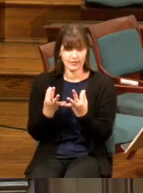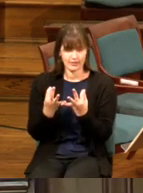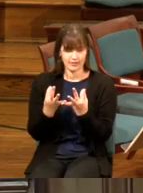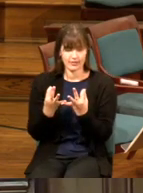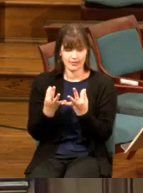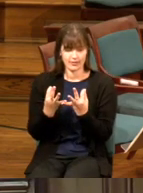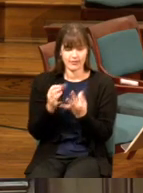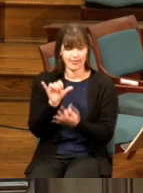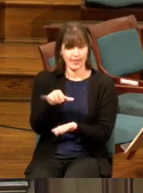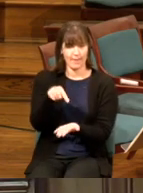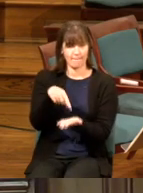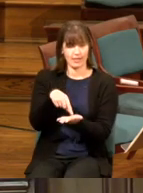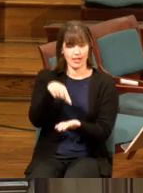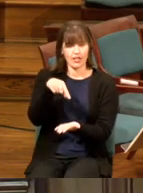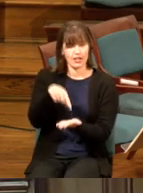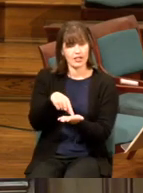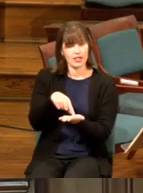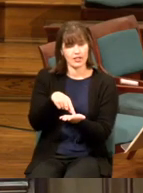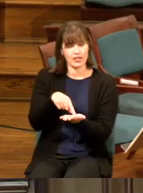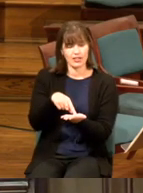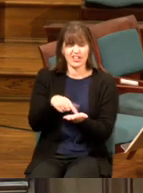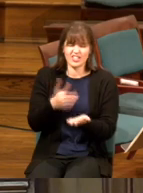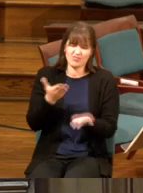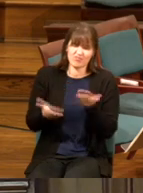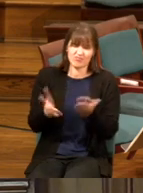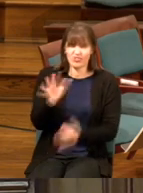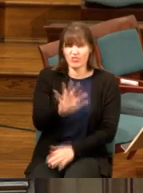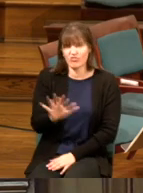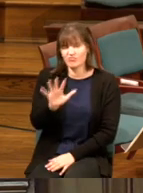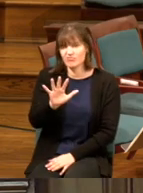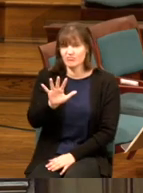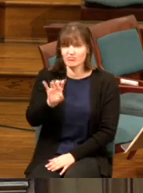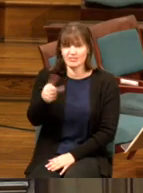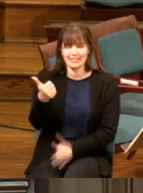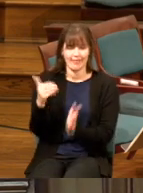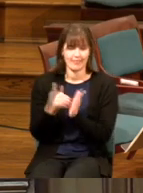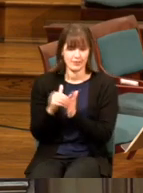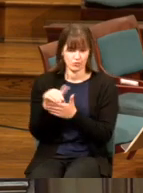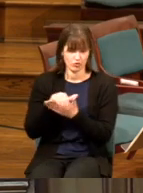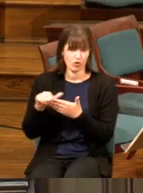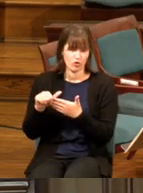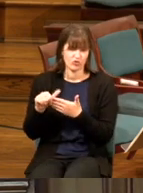The bill probably would have come out to $10,000 or more.